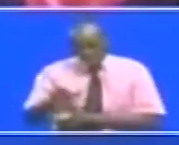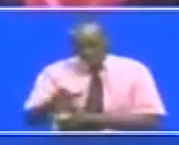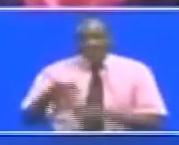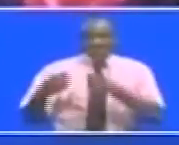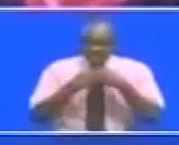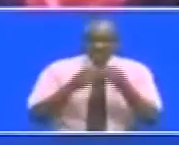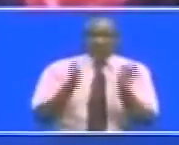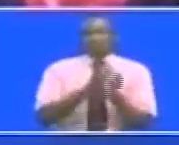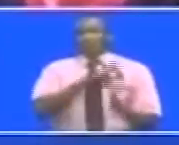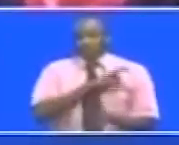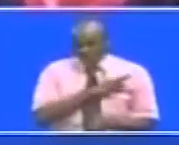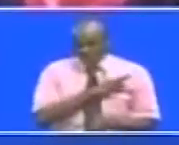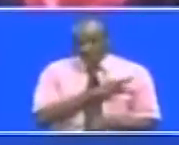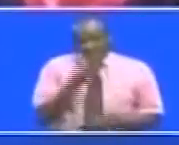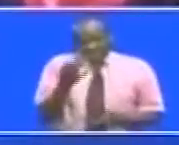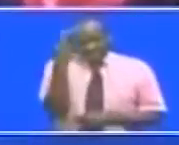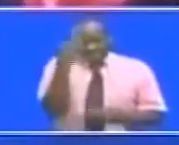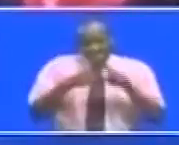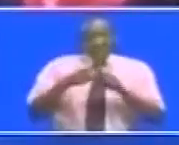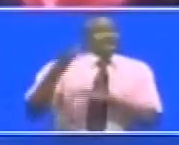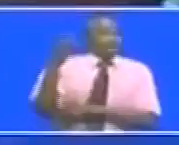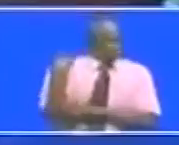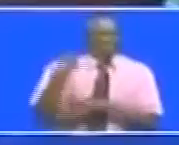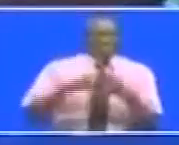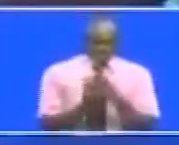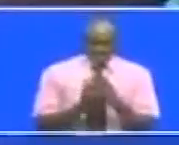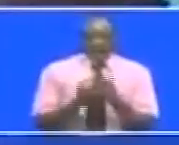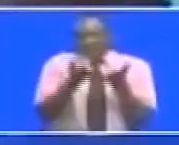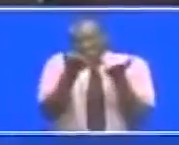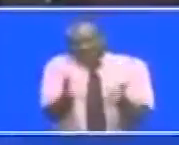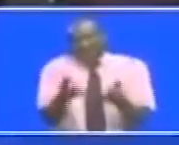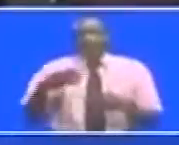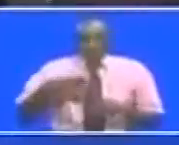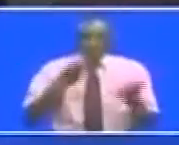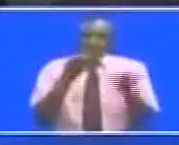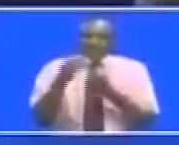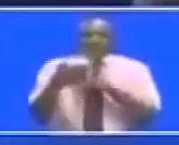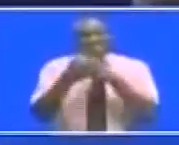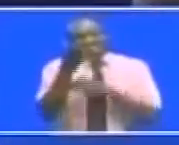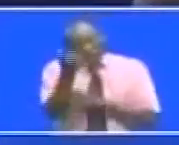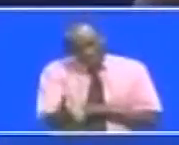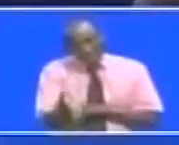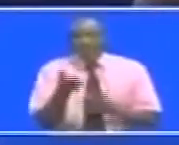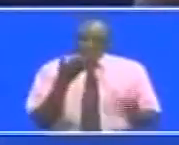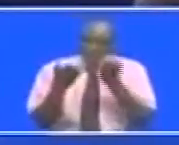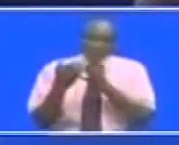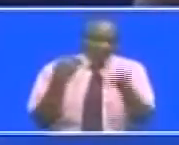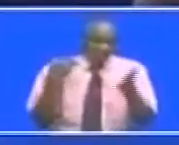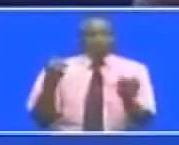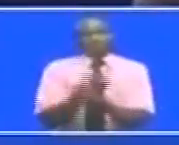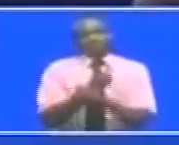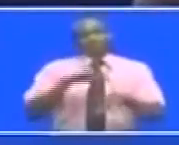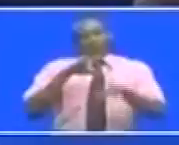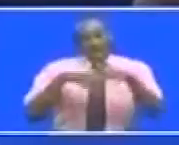setbacks. 3 years on, devolution has brought services closer to the populace, services that would have otherwise been difficult to